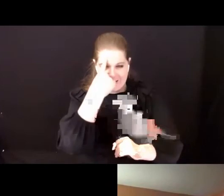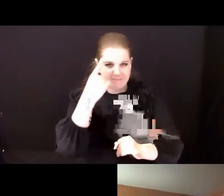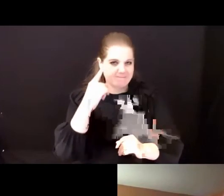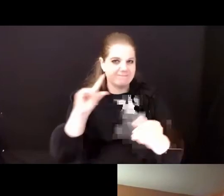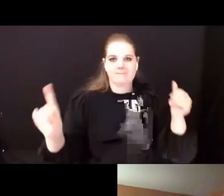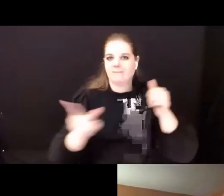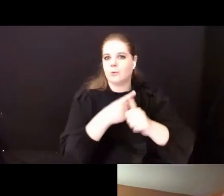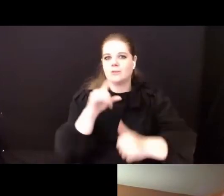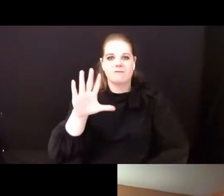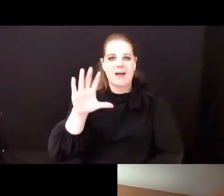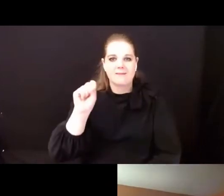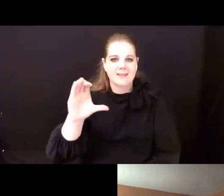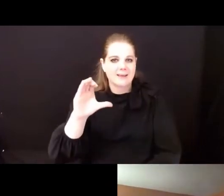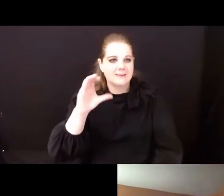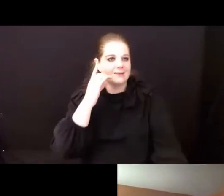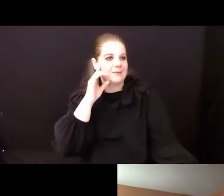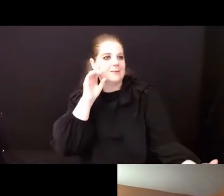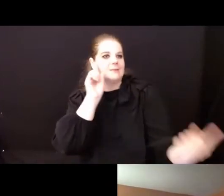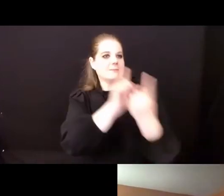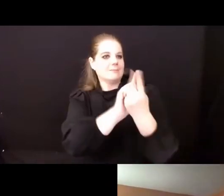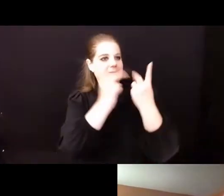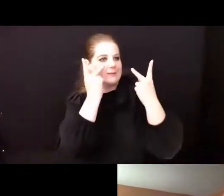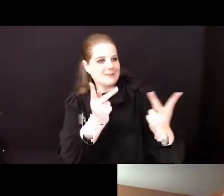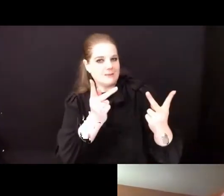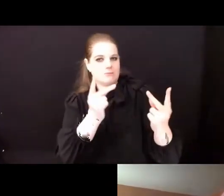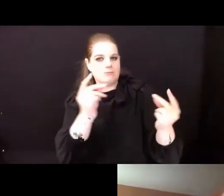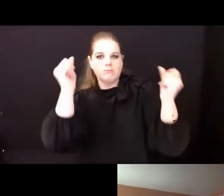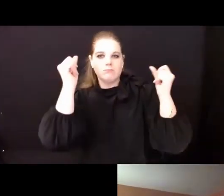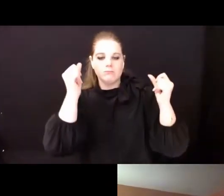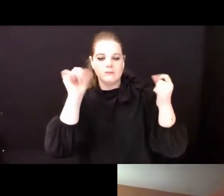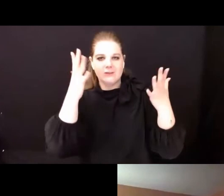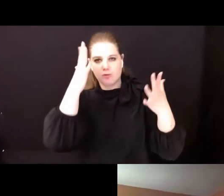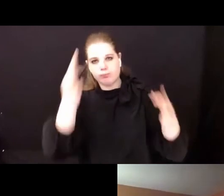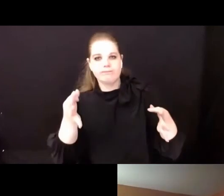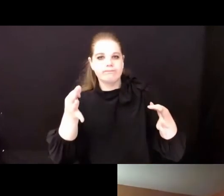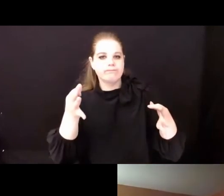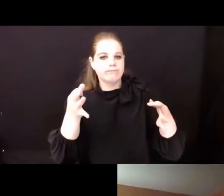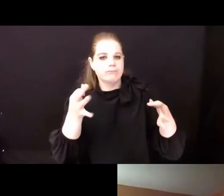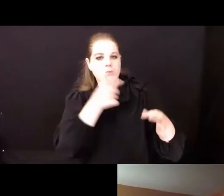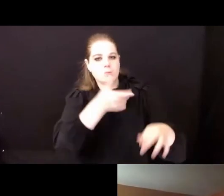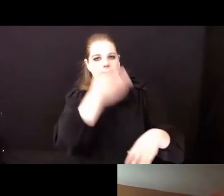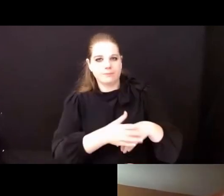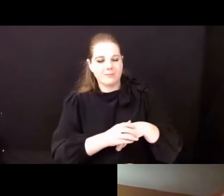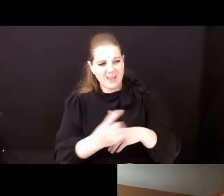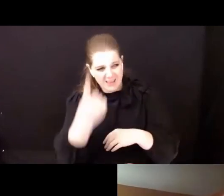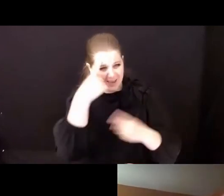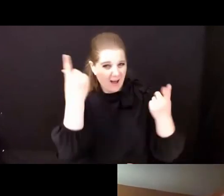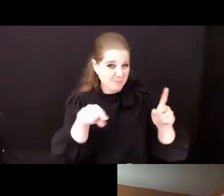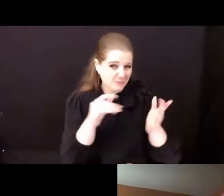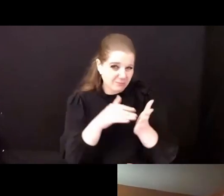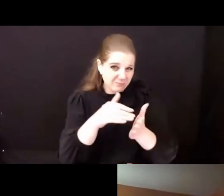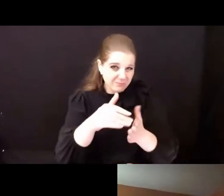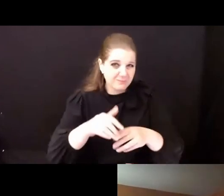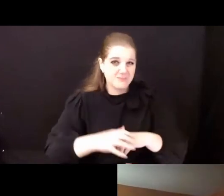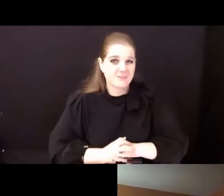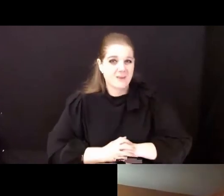5 seconds of seeing them? And I think that happens a lot. People see me, even you and I